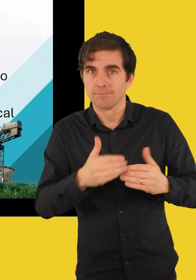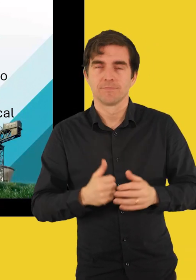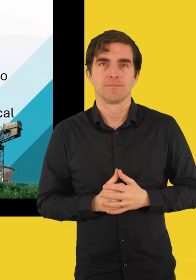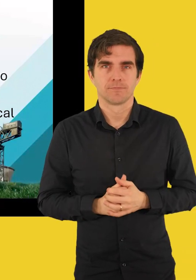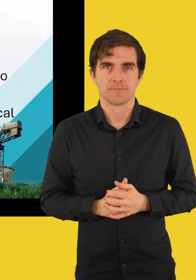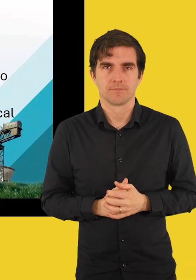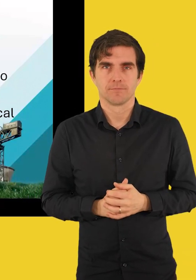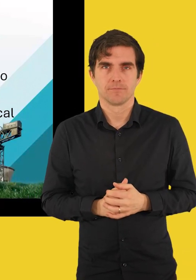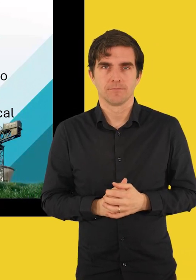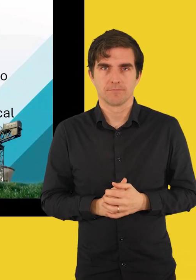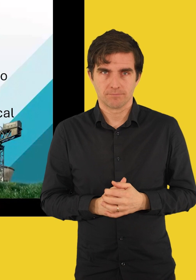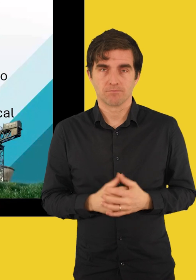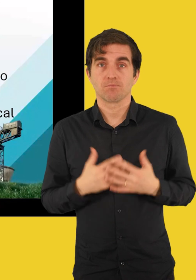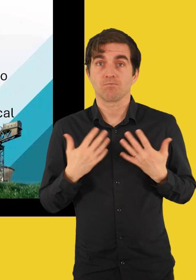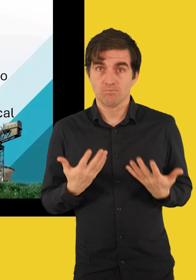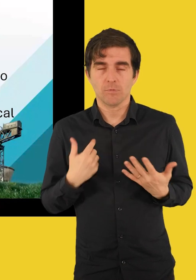donut.